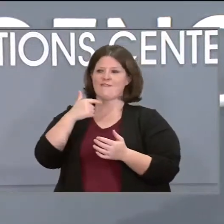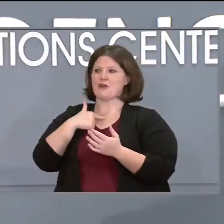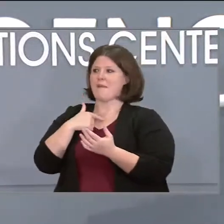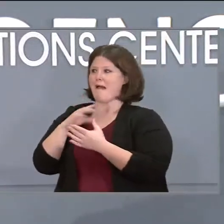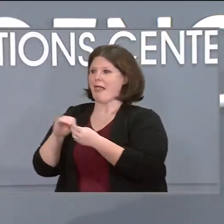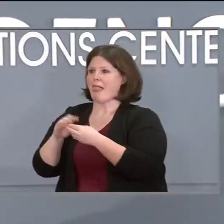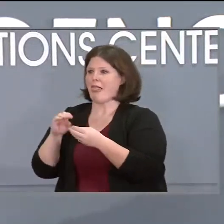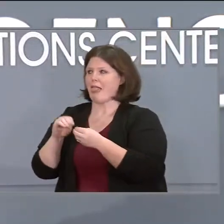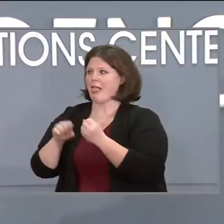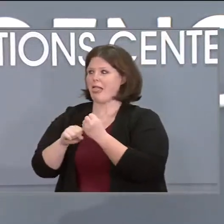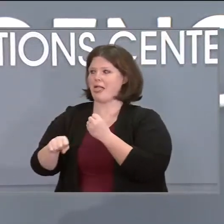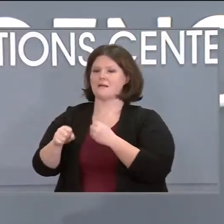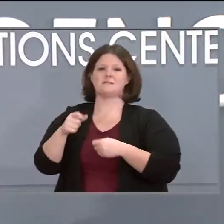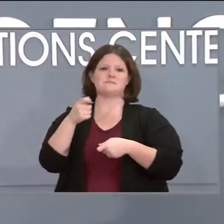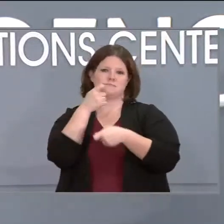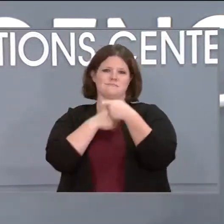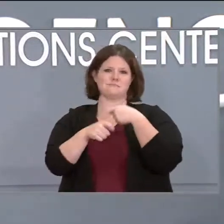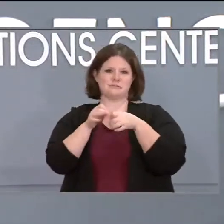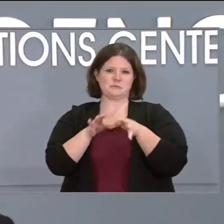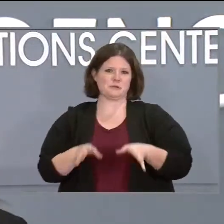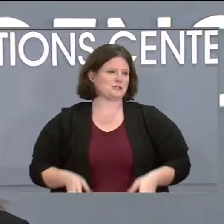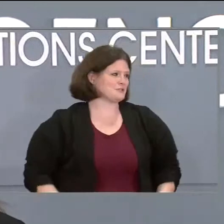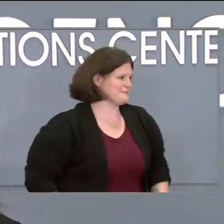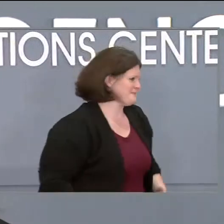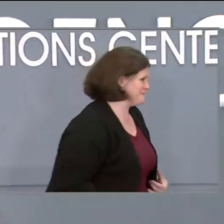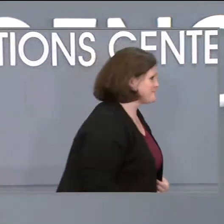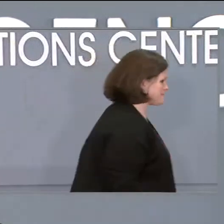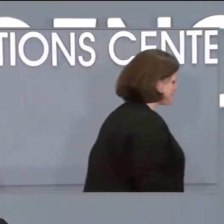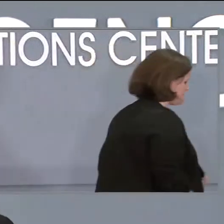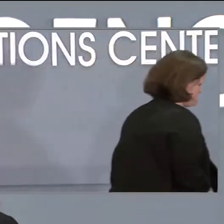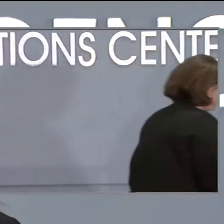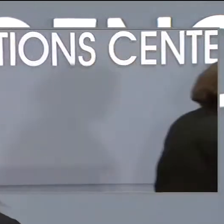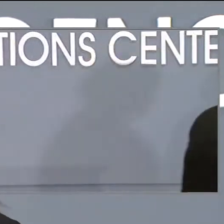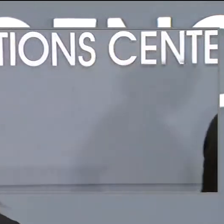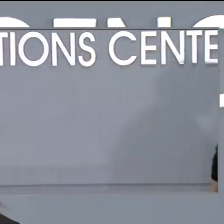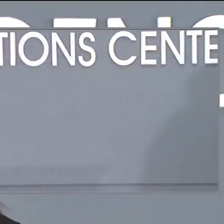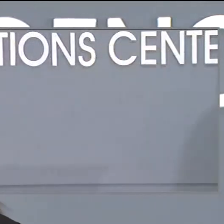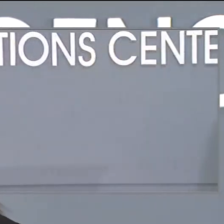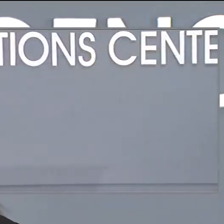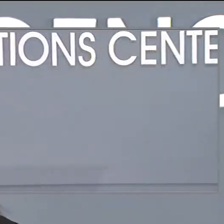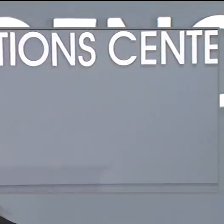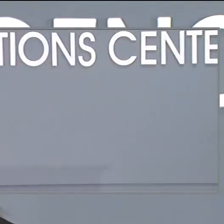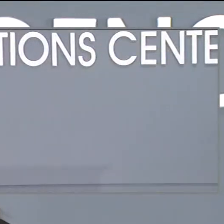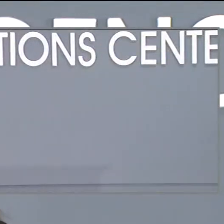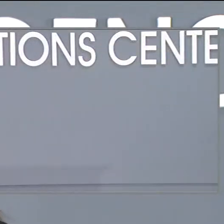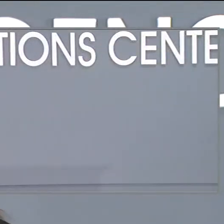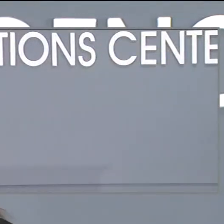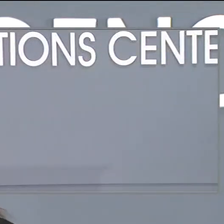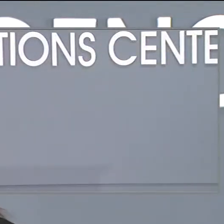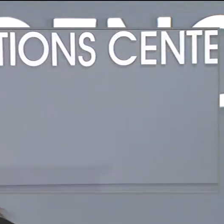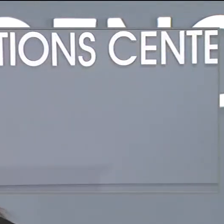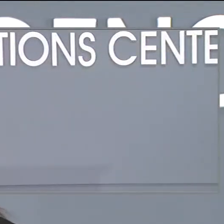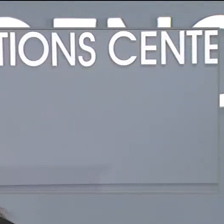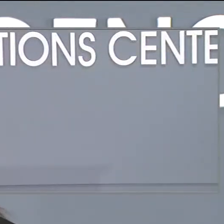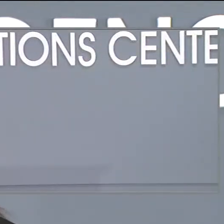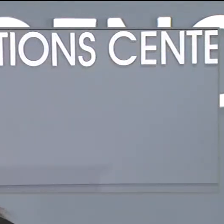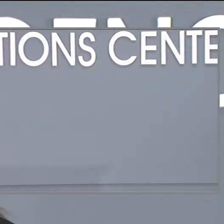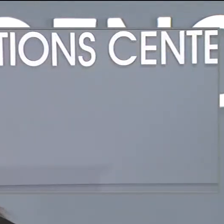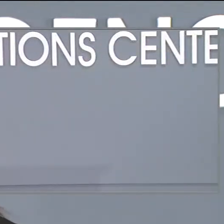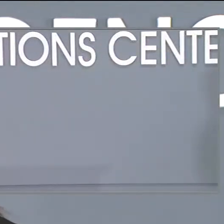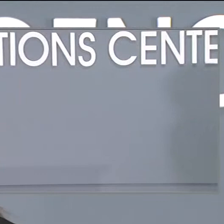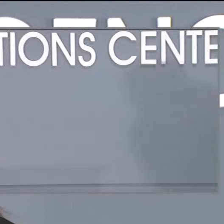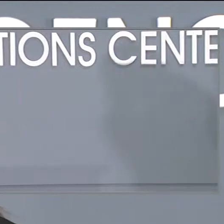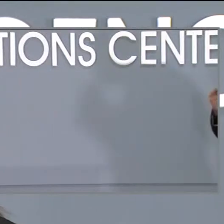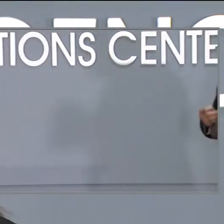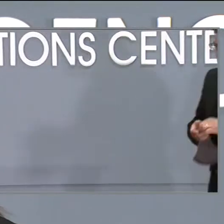colleagues. Dr. Cohen. Oh, yeah. Sorry. Yeah. Before you made the transition there. Yeah. You mentioned earlier on that